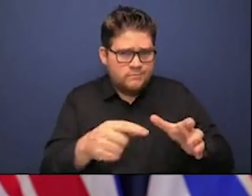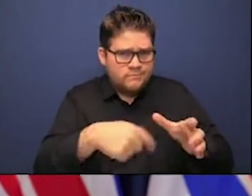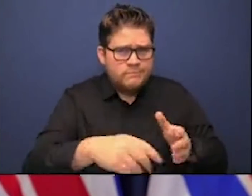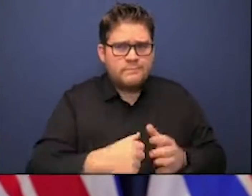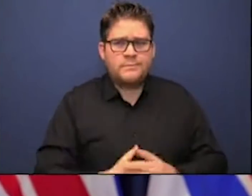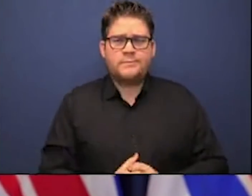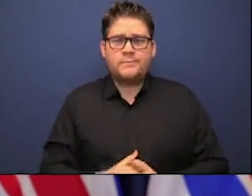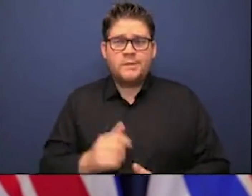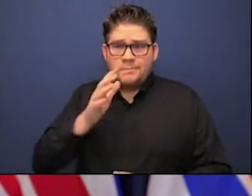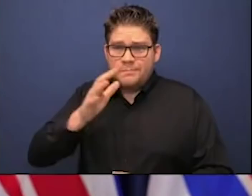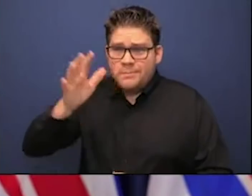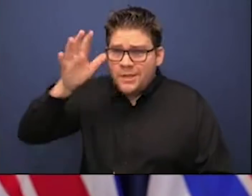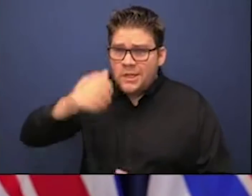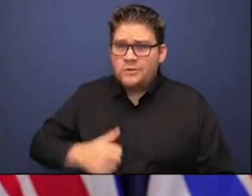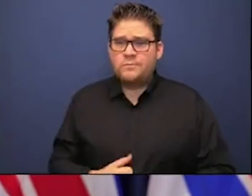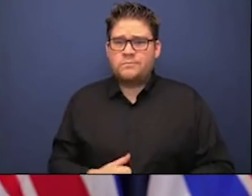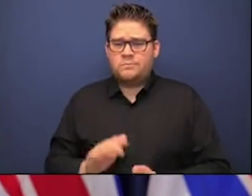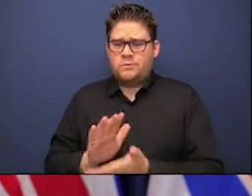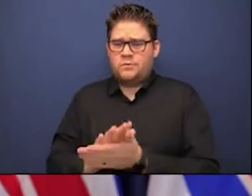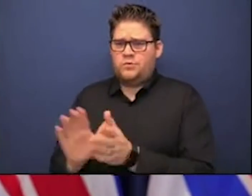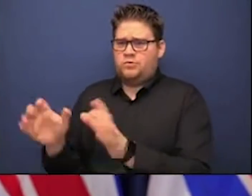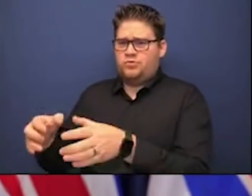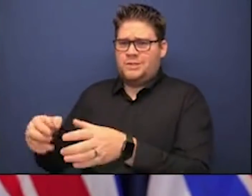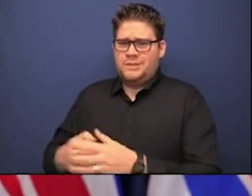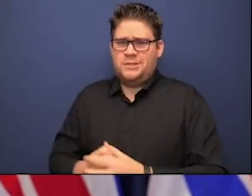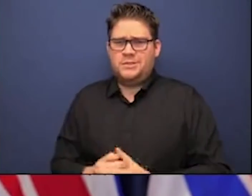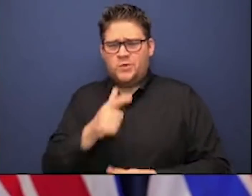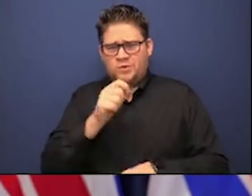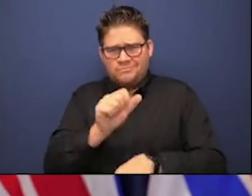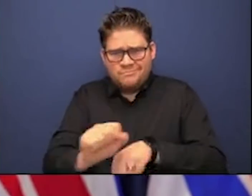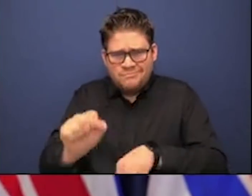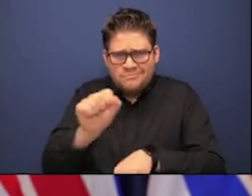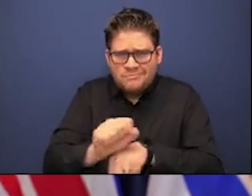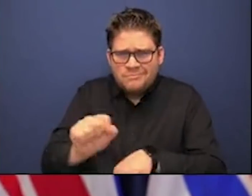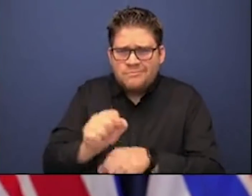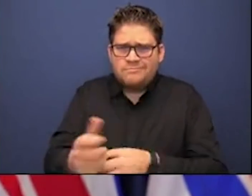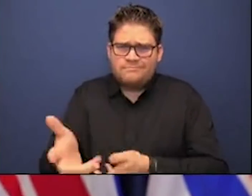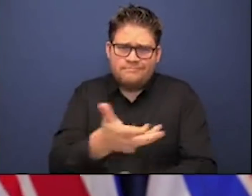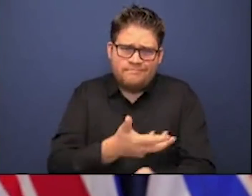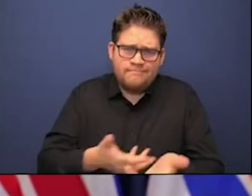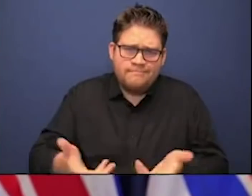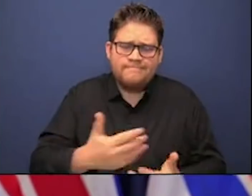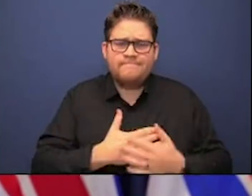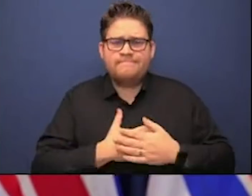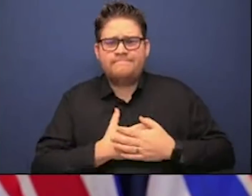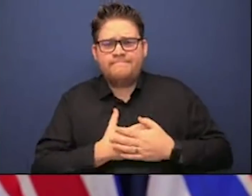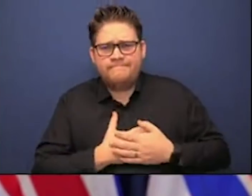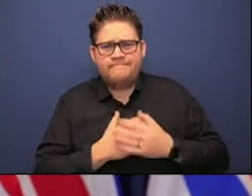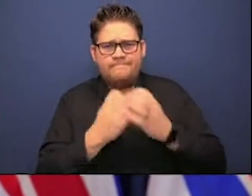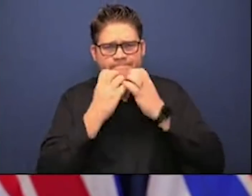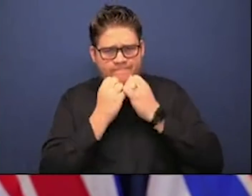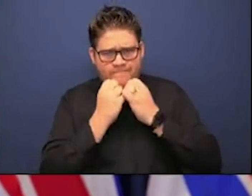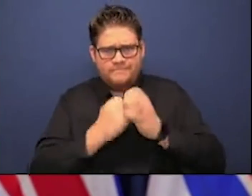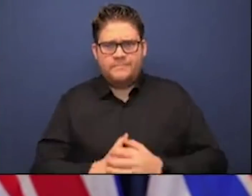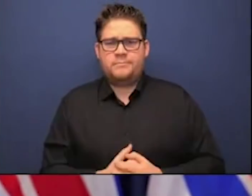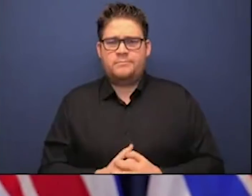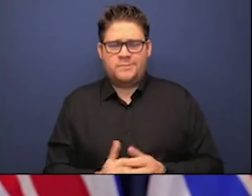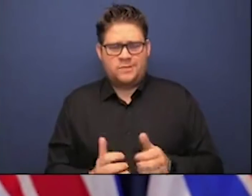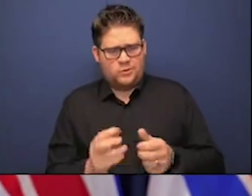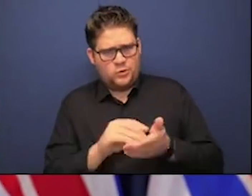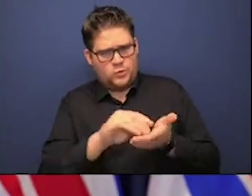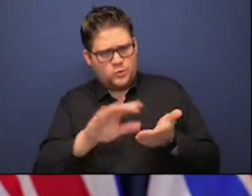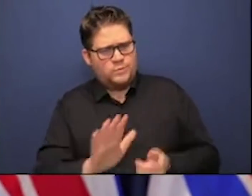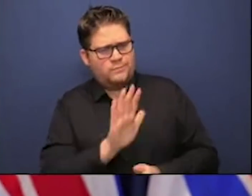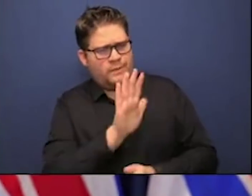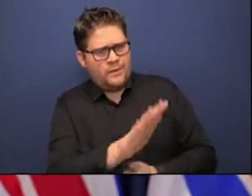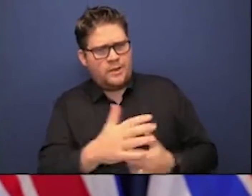such determination and compassion by keeping students and their health and well-being top of mind every single